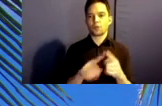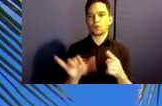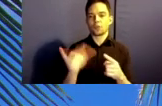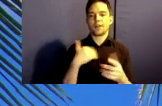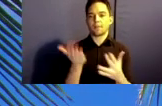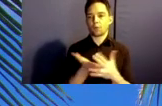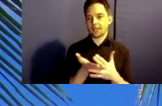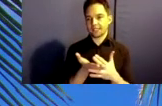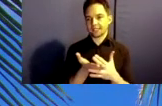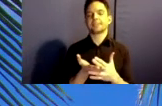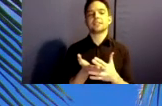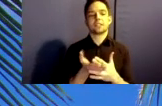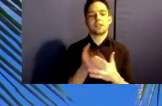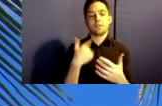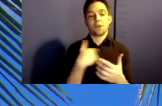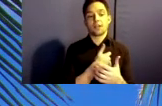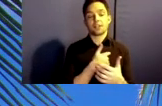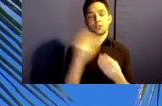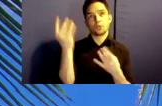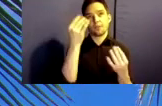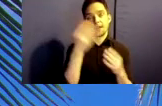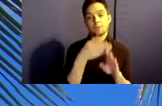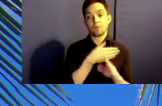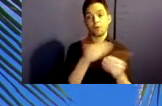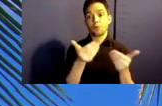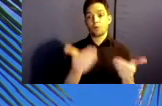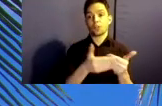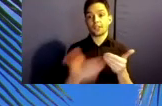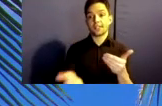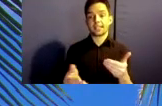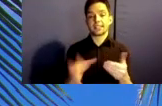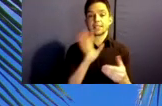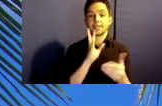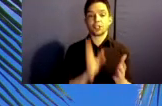break and for us to reflect before we move on to the next speaker.